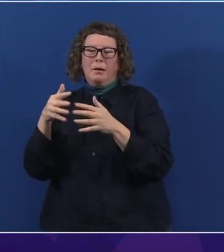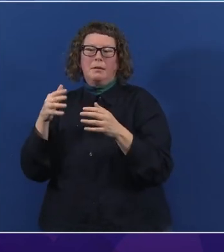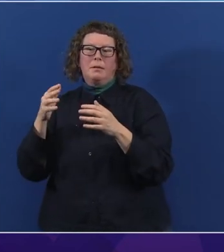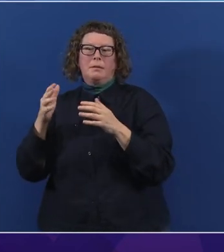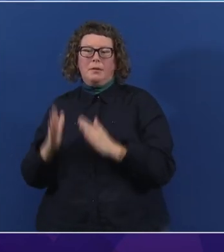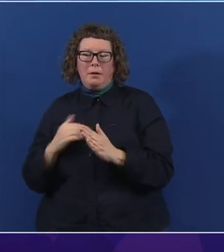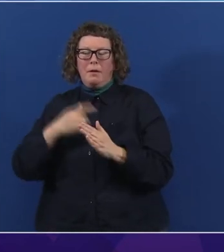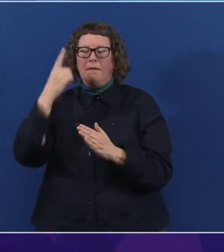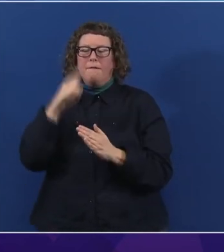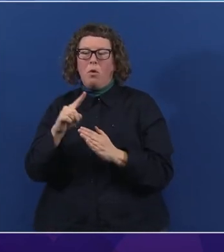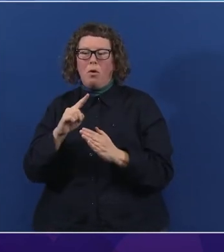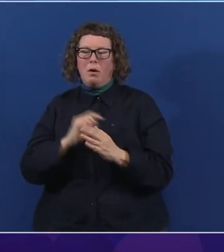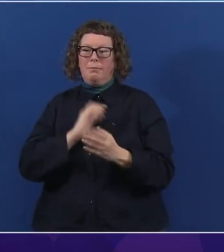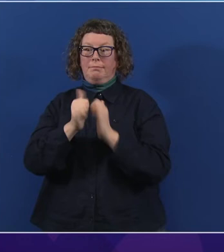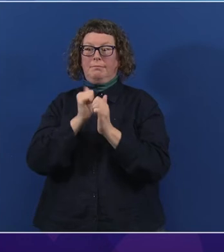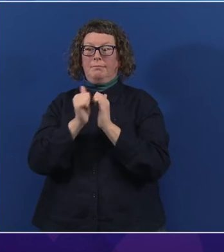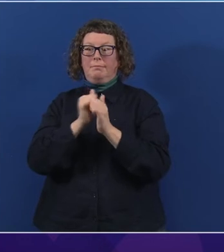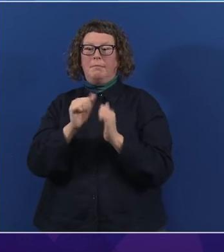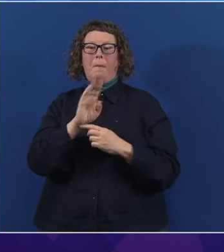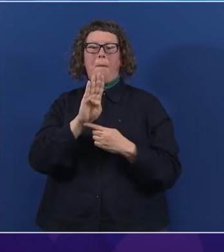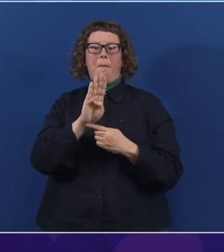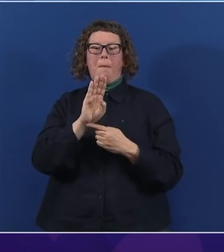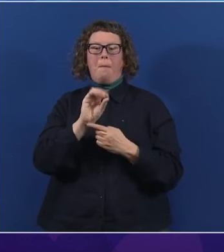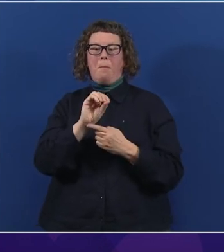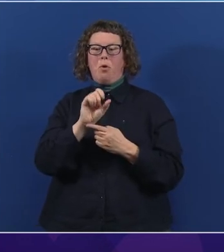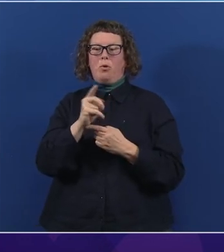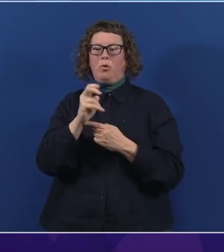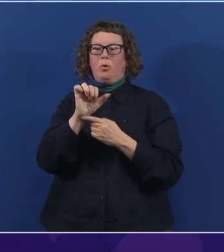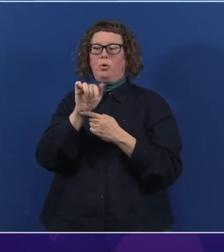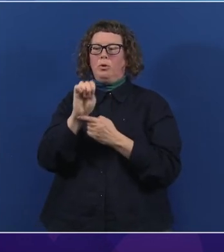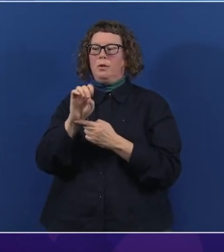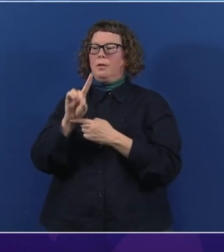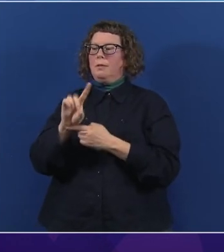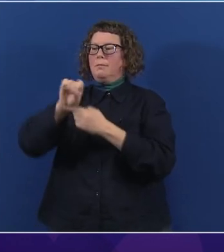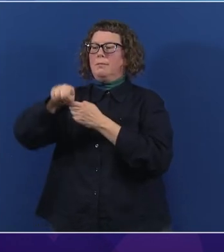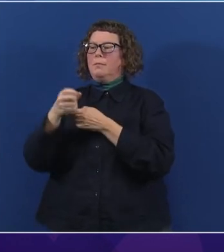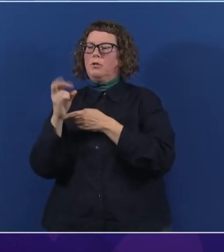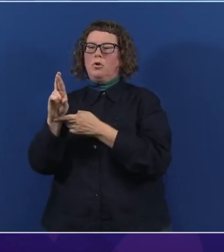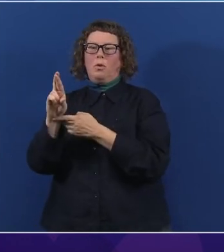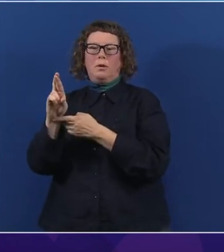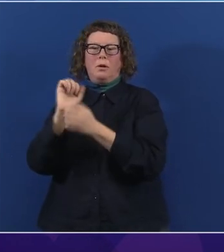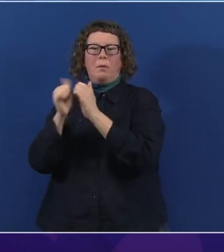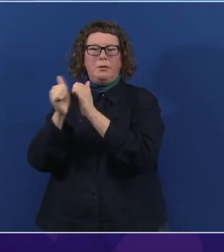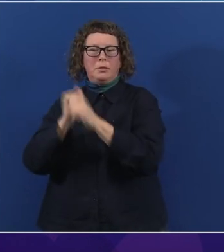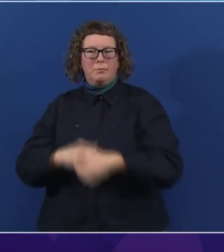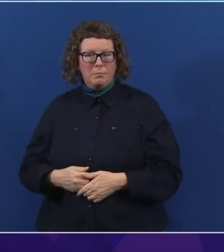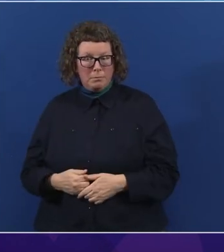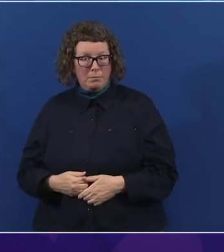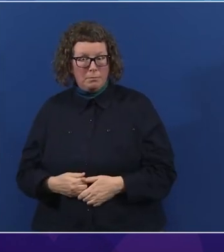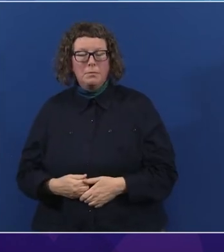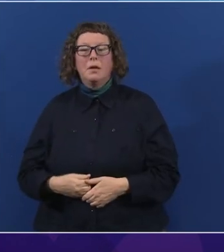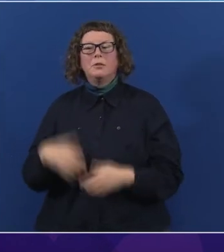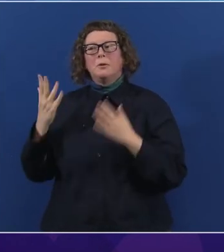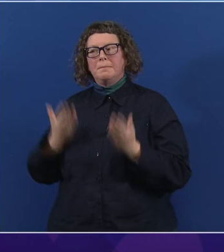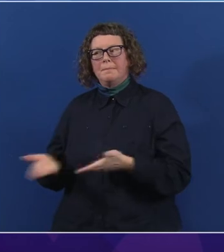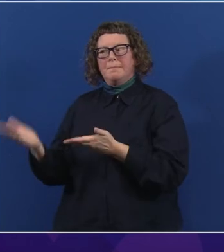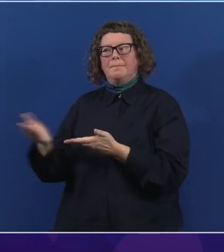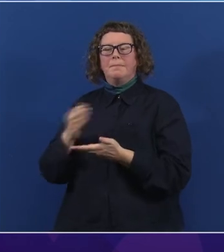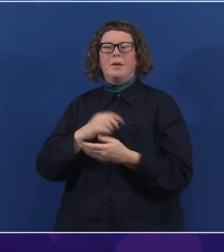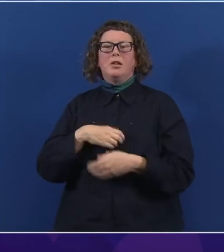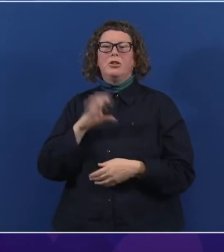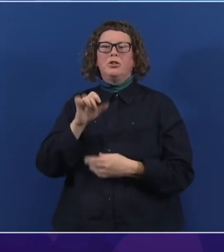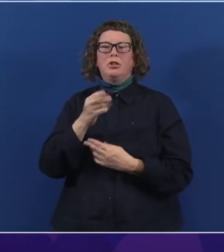in the renowned Bocuse d'Or competition. Please welcome Chef Robert